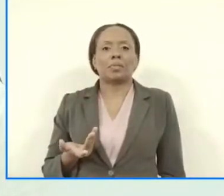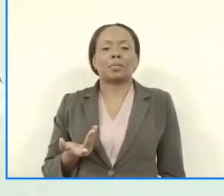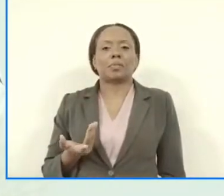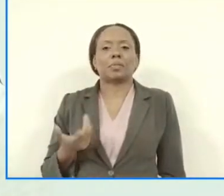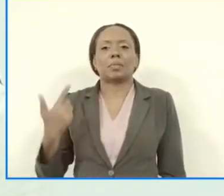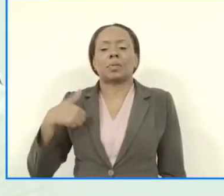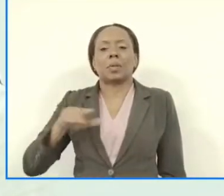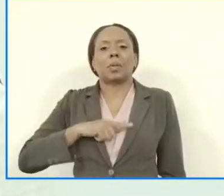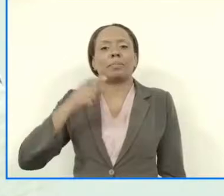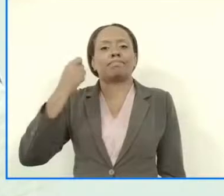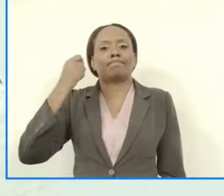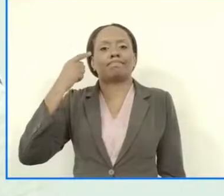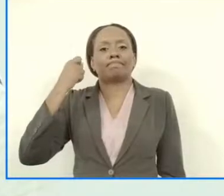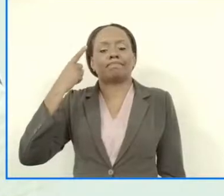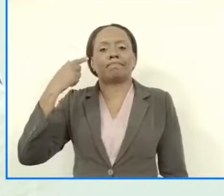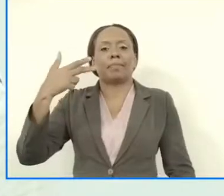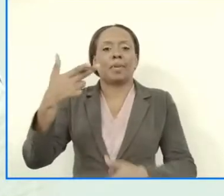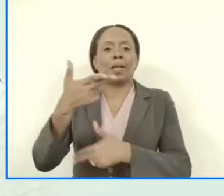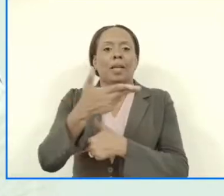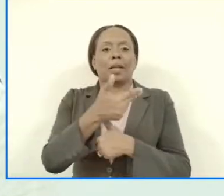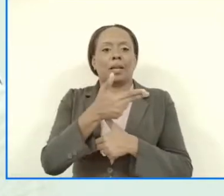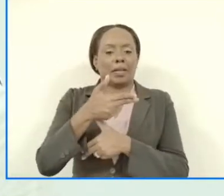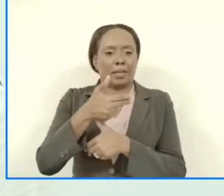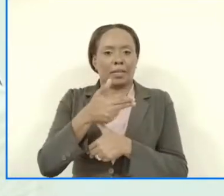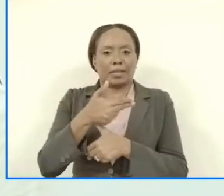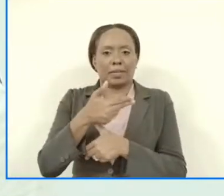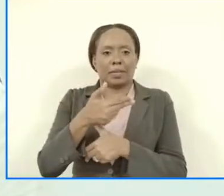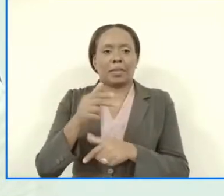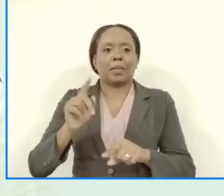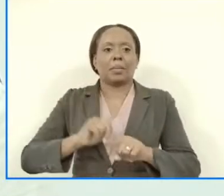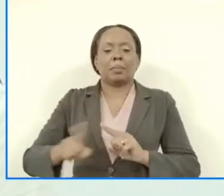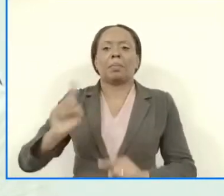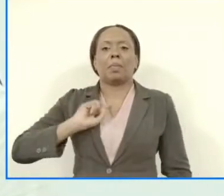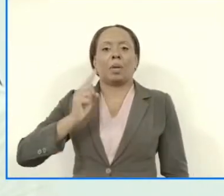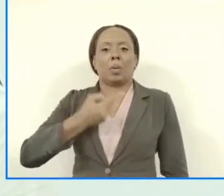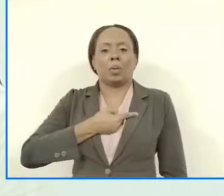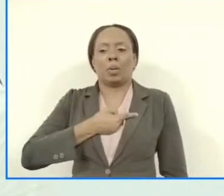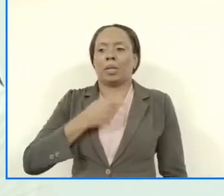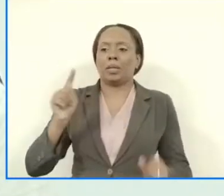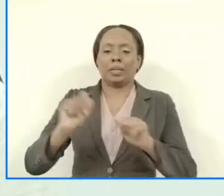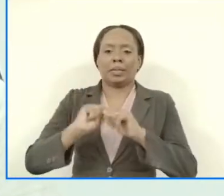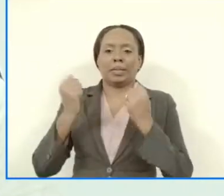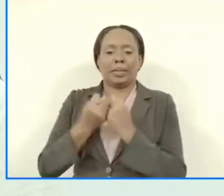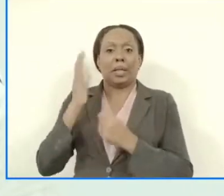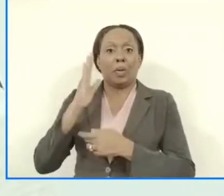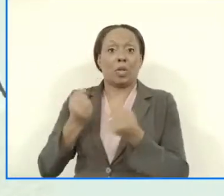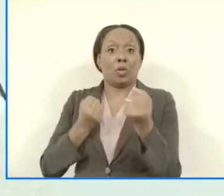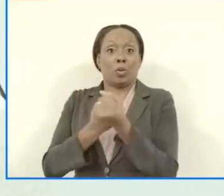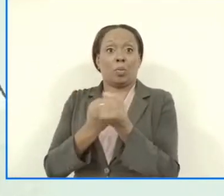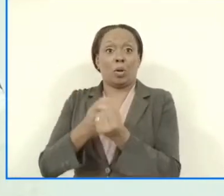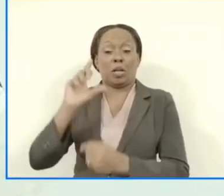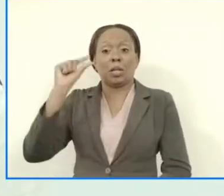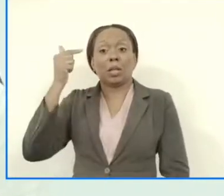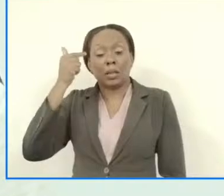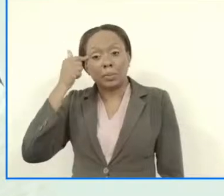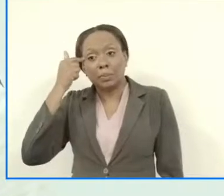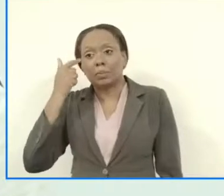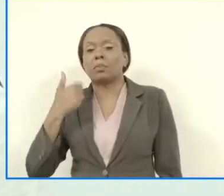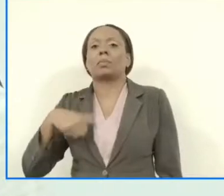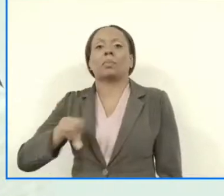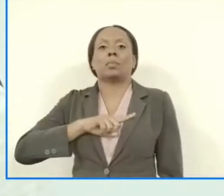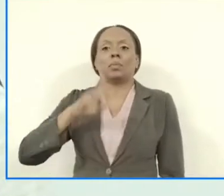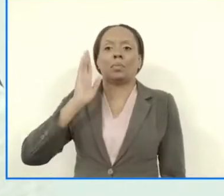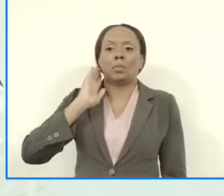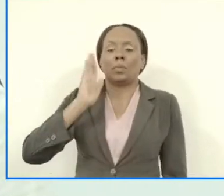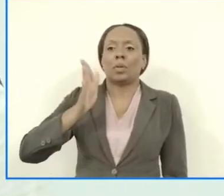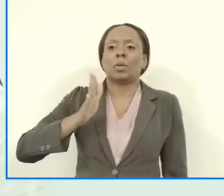by the hurricane. But we have resolved as a team to support the initiatives by the government and to be on the front line